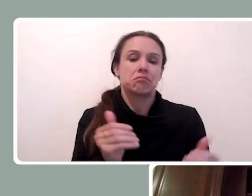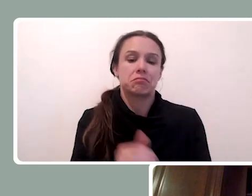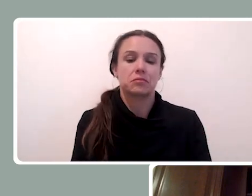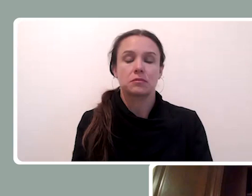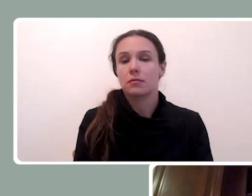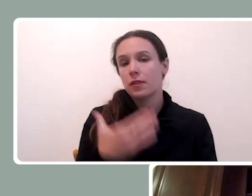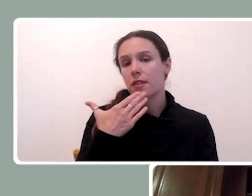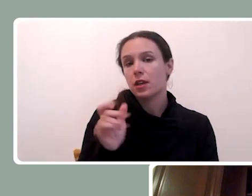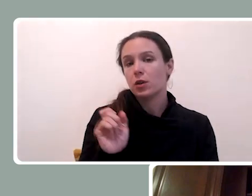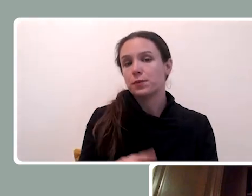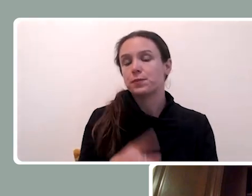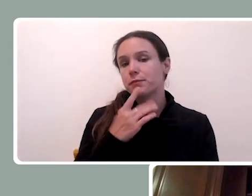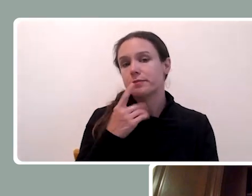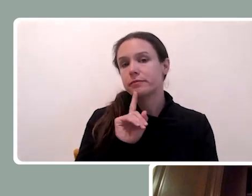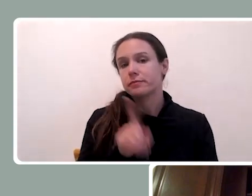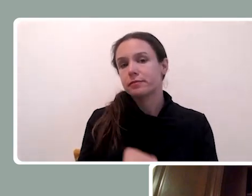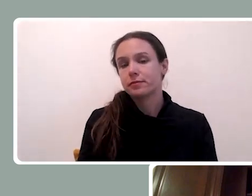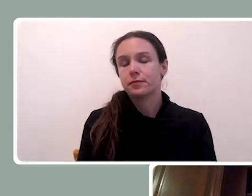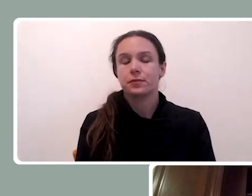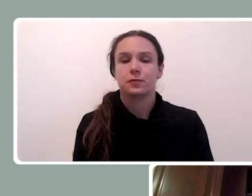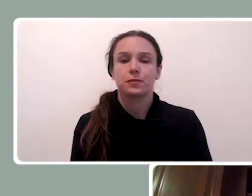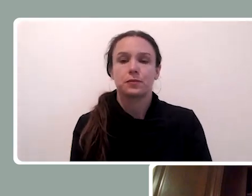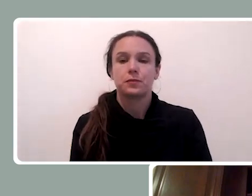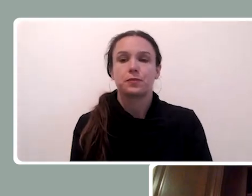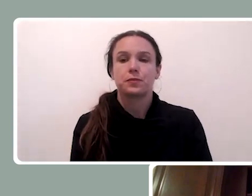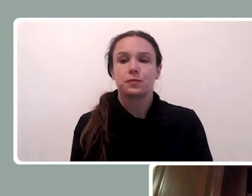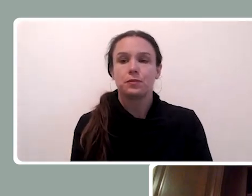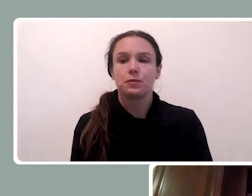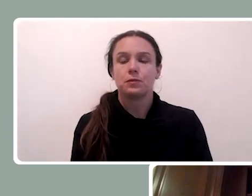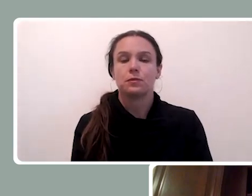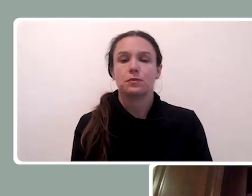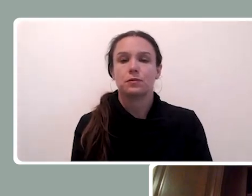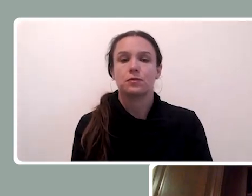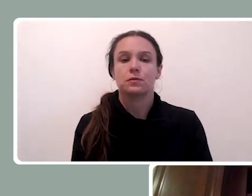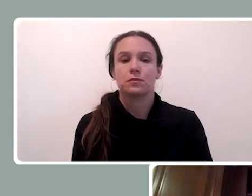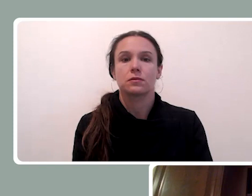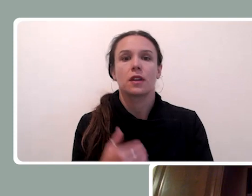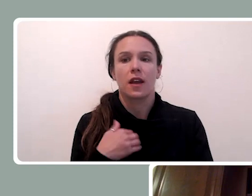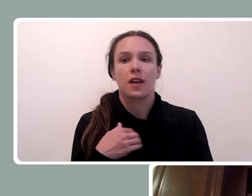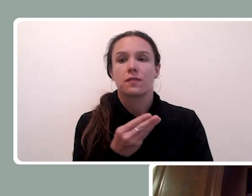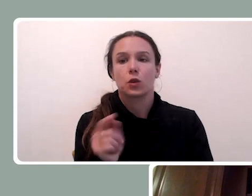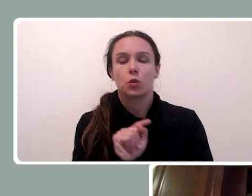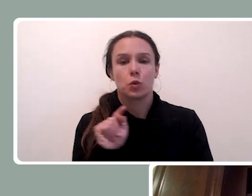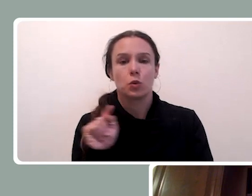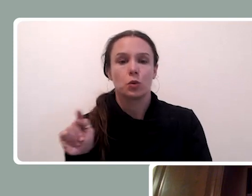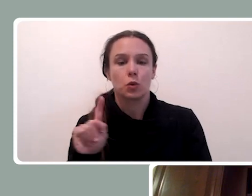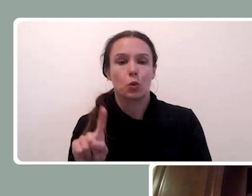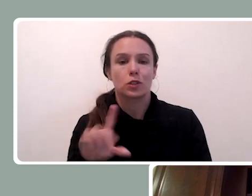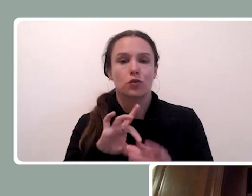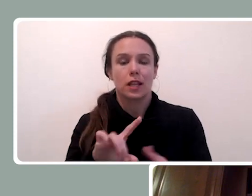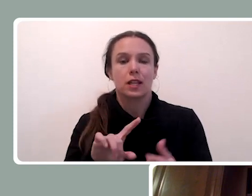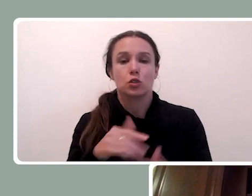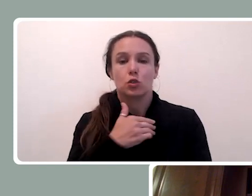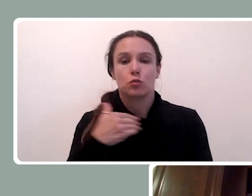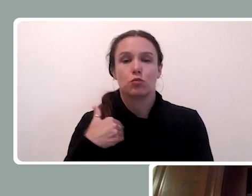Thanks for answering that question. Sure. We have a number of questions about the breast cancer